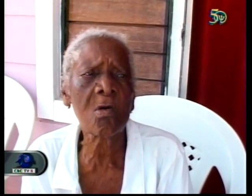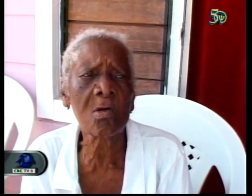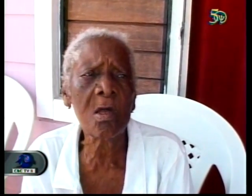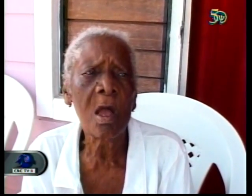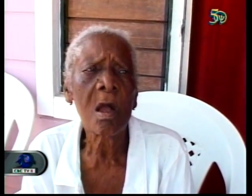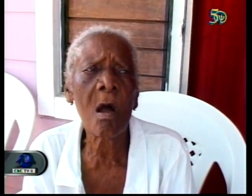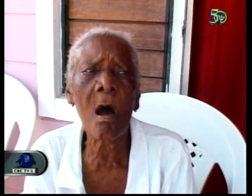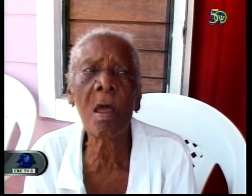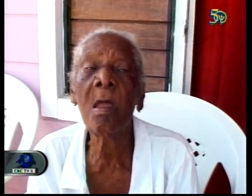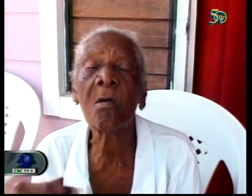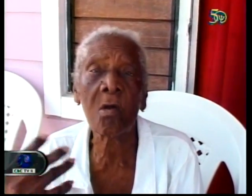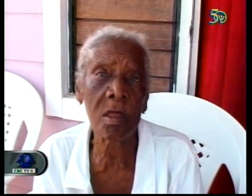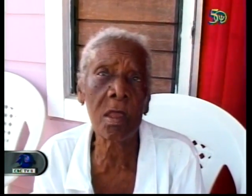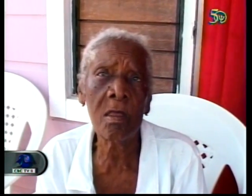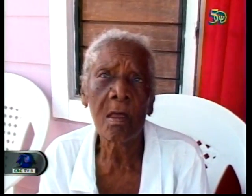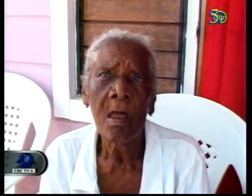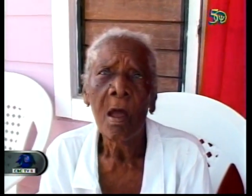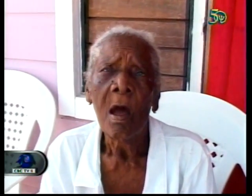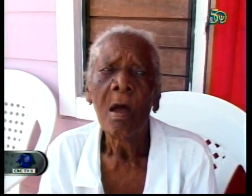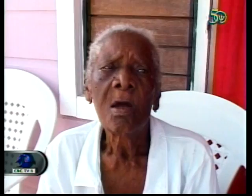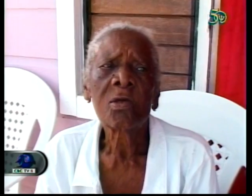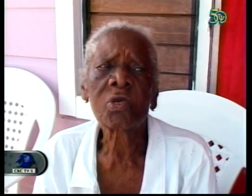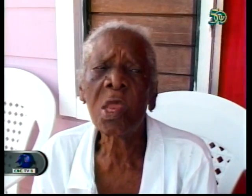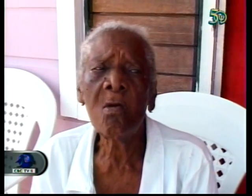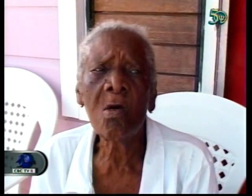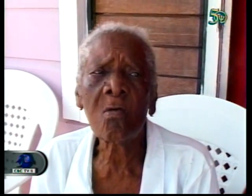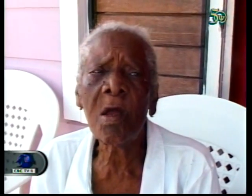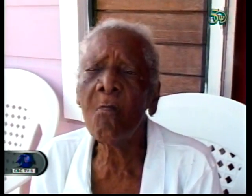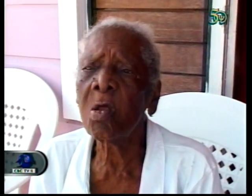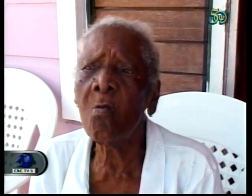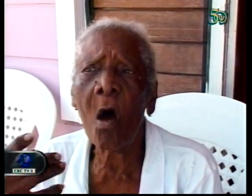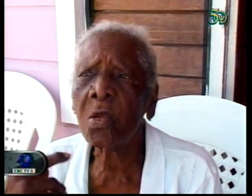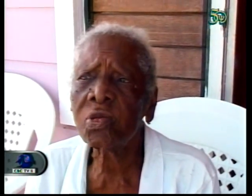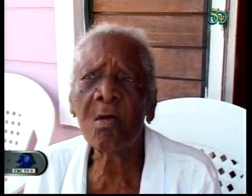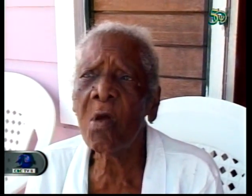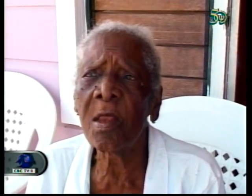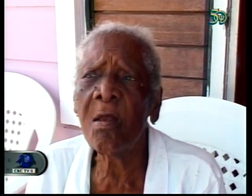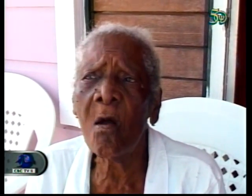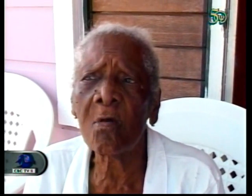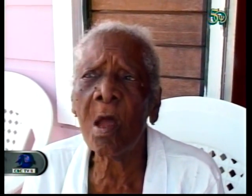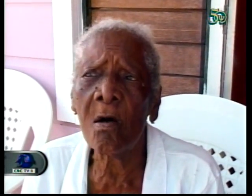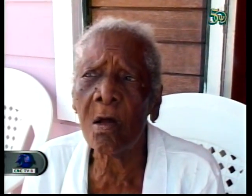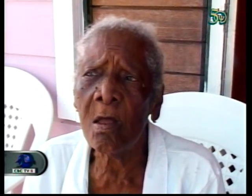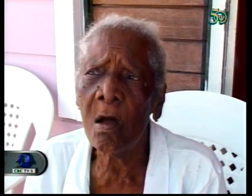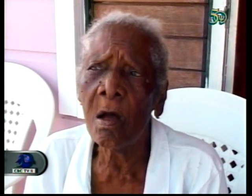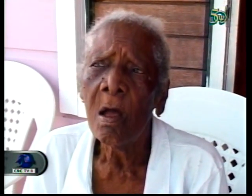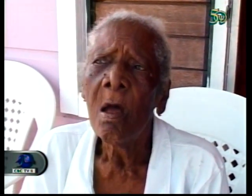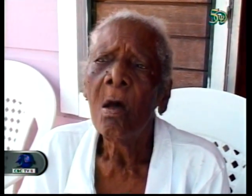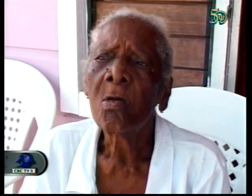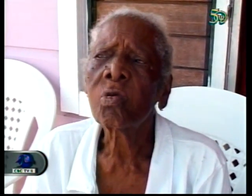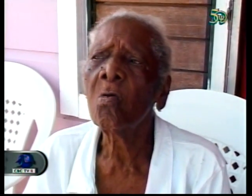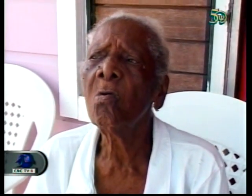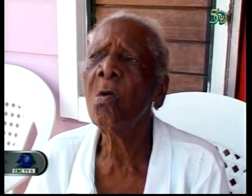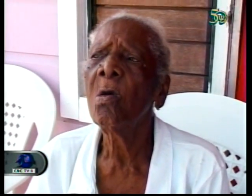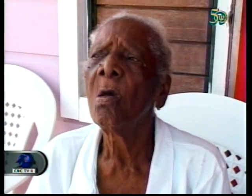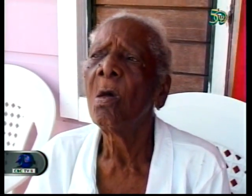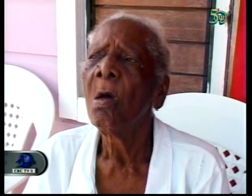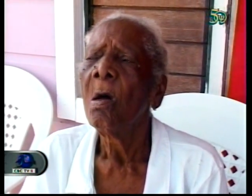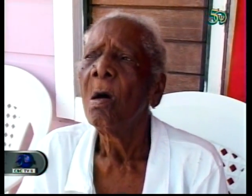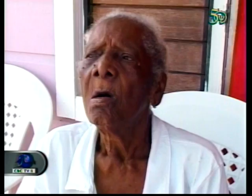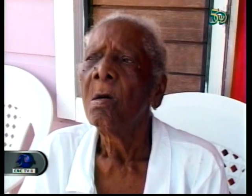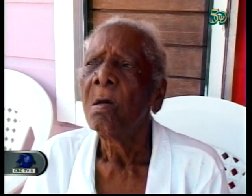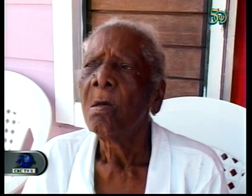don't cry. I ain't crying. She said, you won't cry about the water still running down with oil. So,